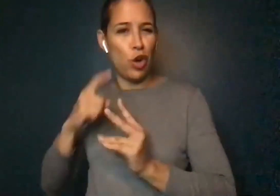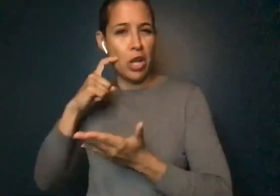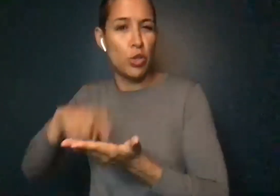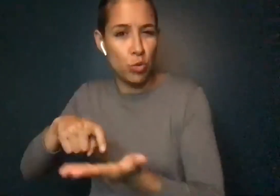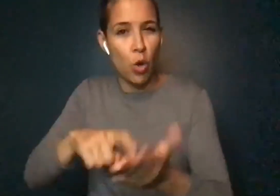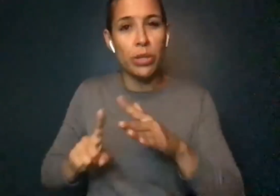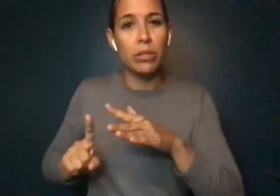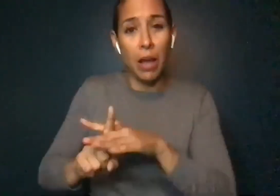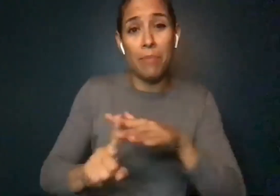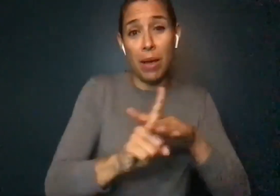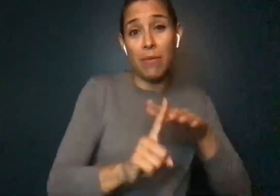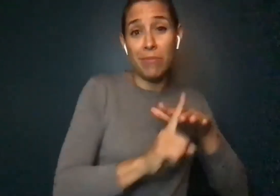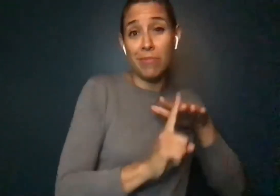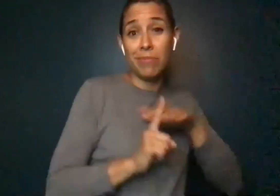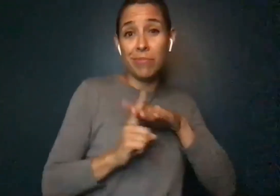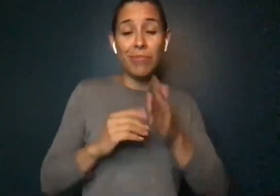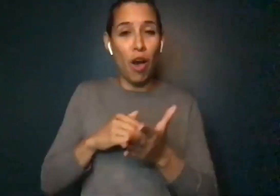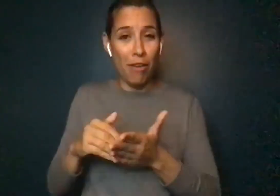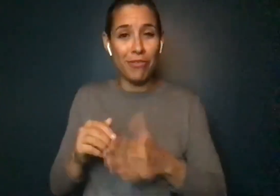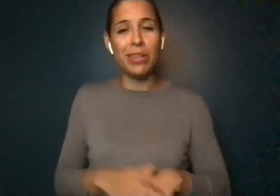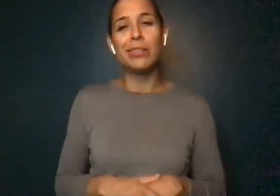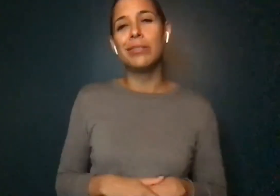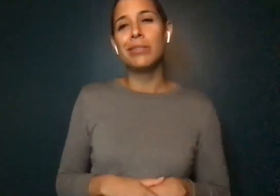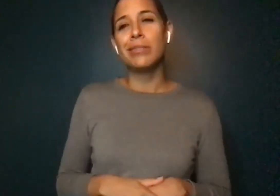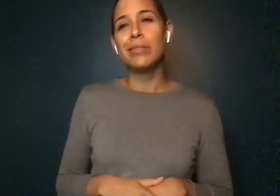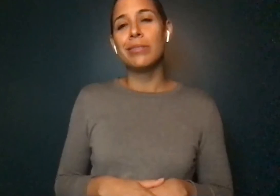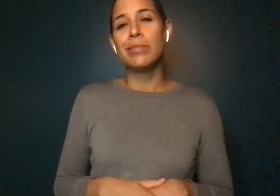me, um, the, the kind of,